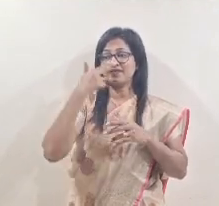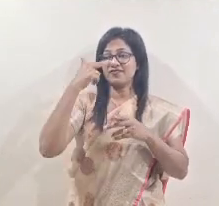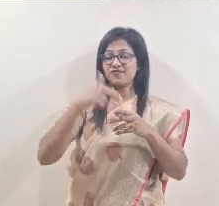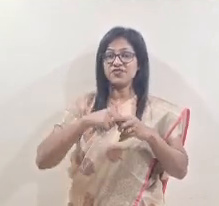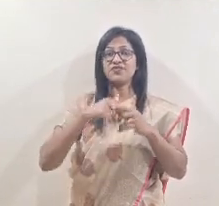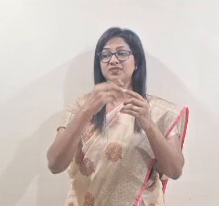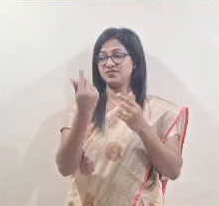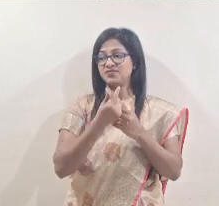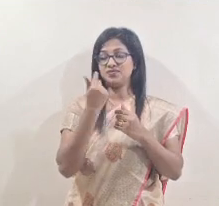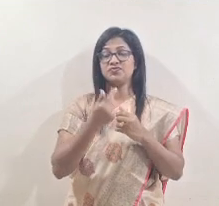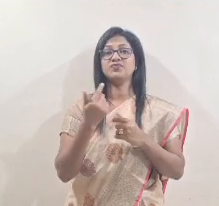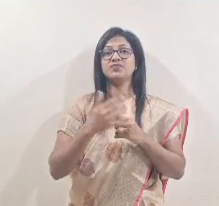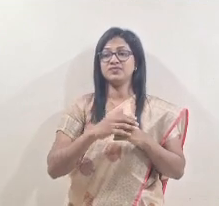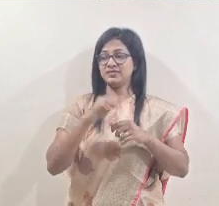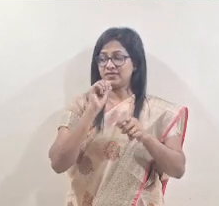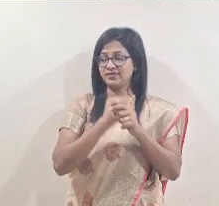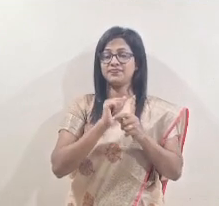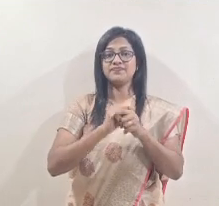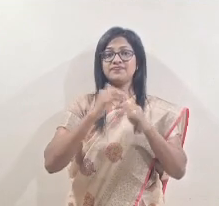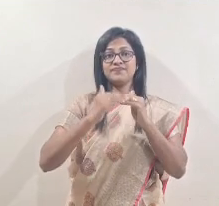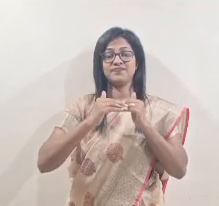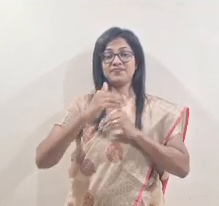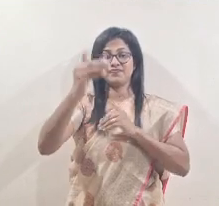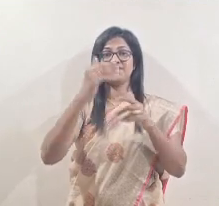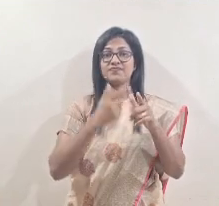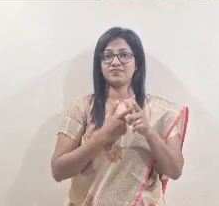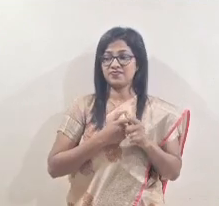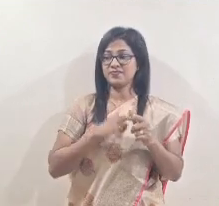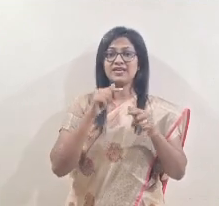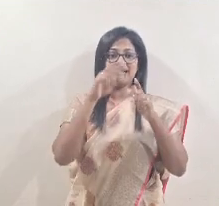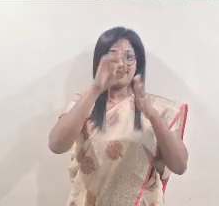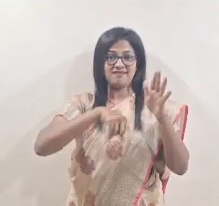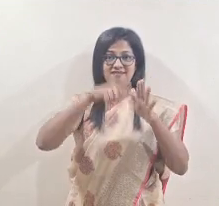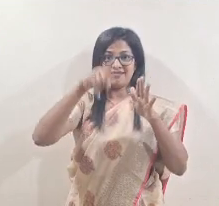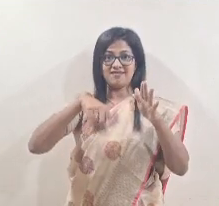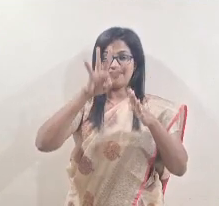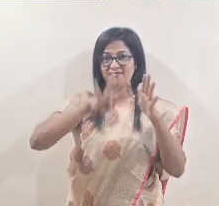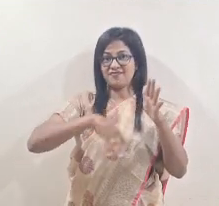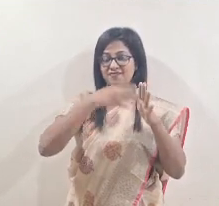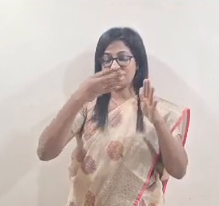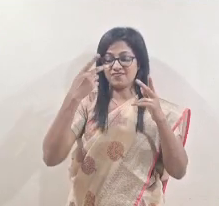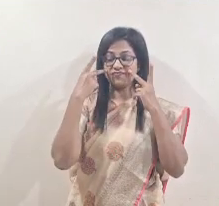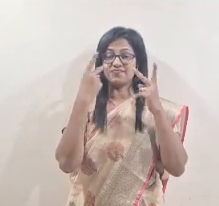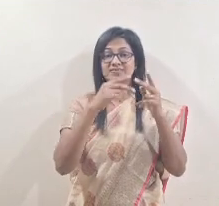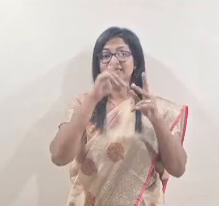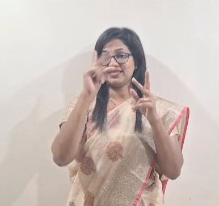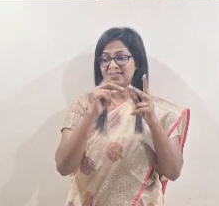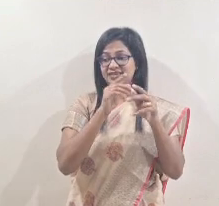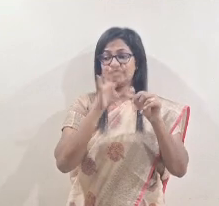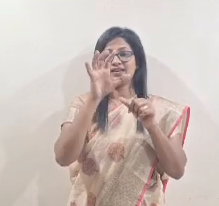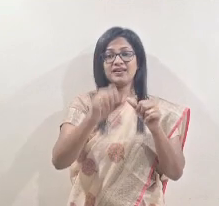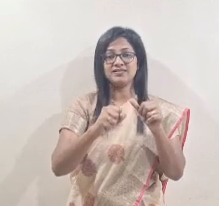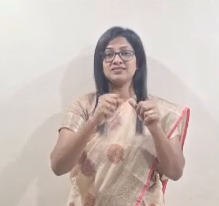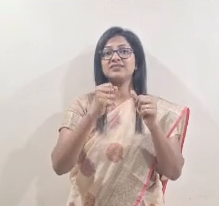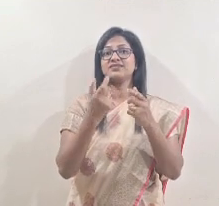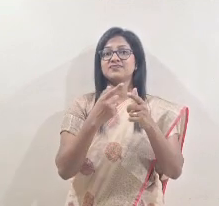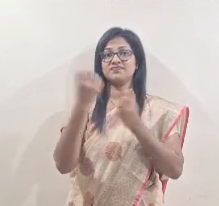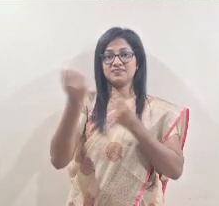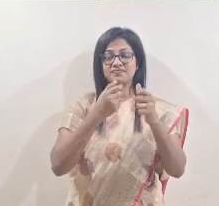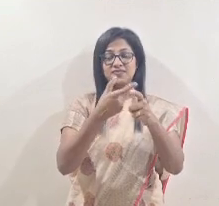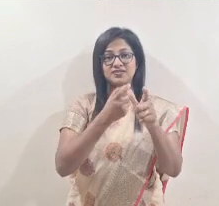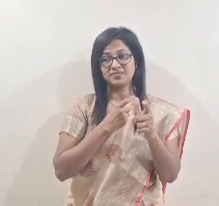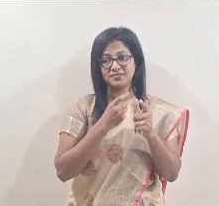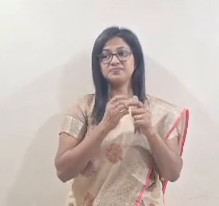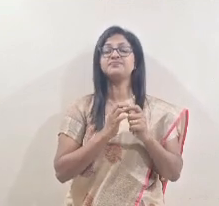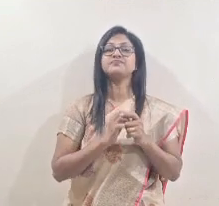consumption factor is the function of average speed of the vehicle. In the graph, you can see in the secondary axis the vehicle speed, and